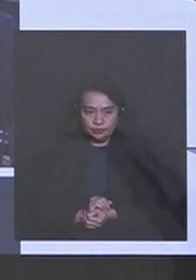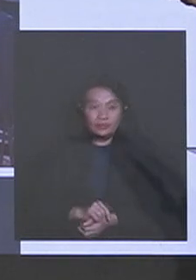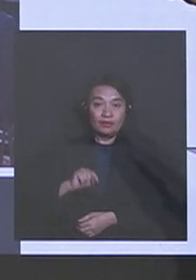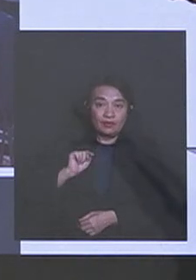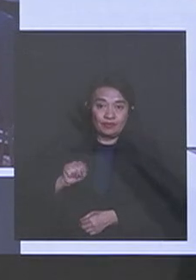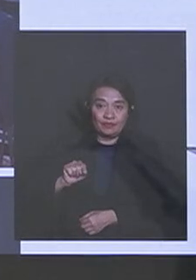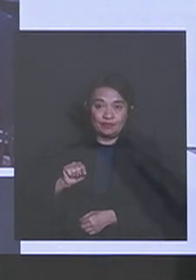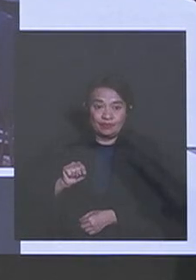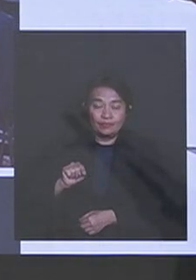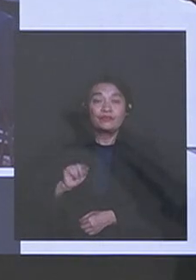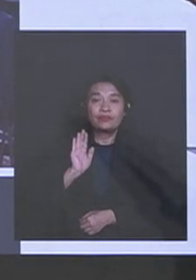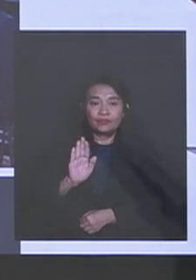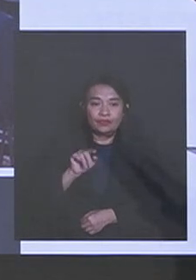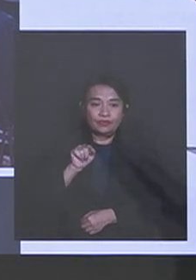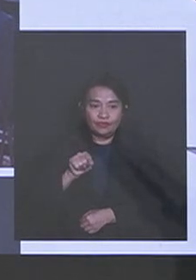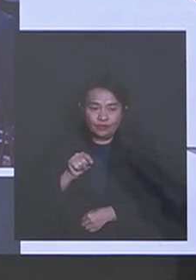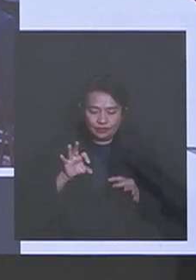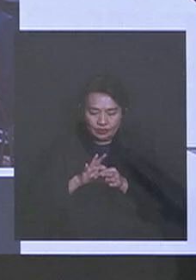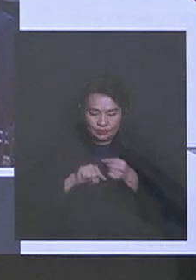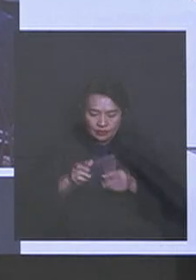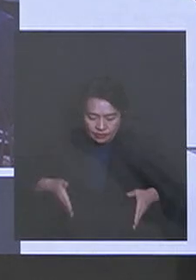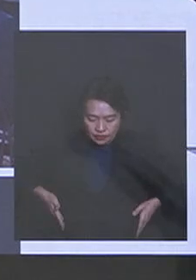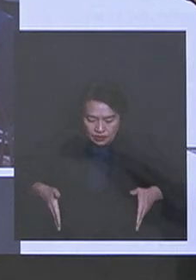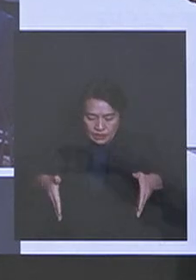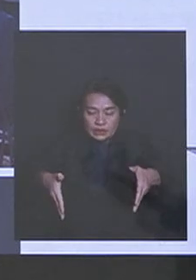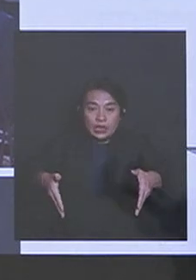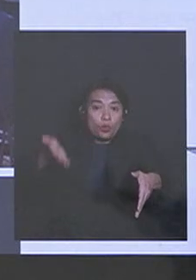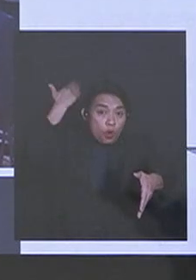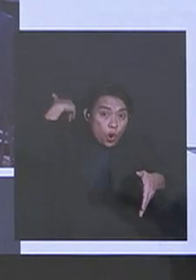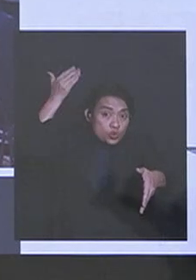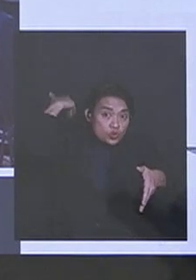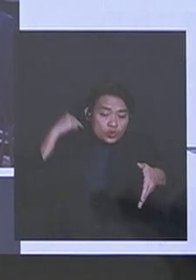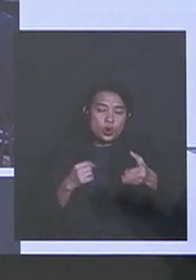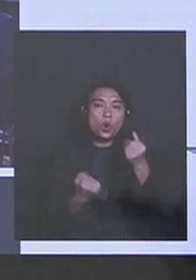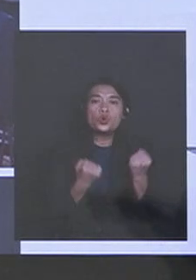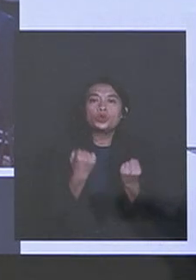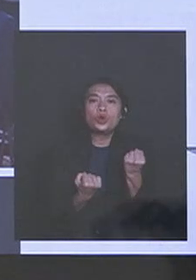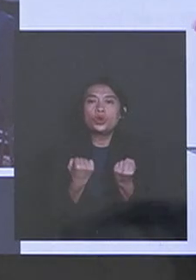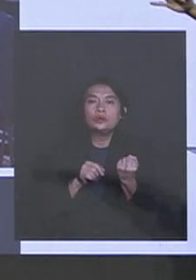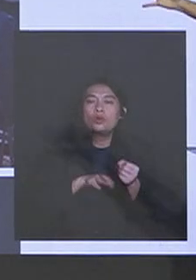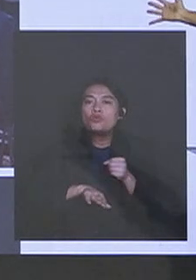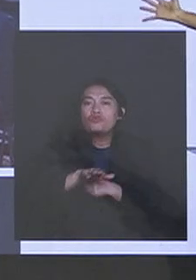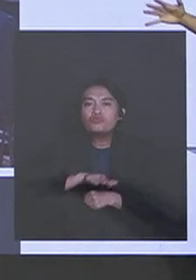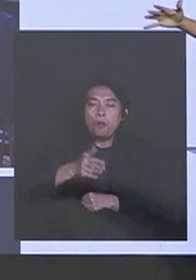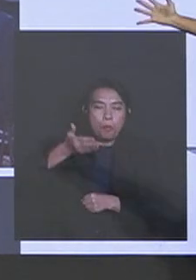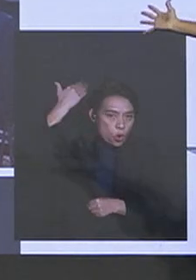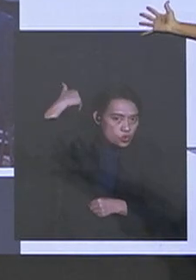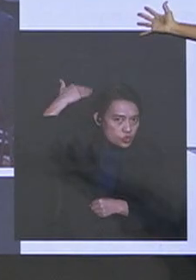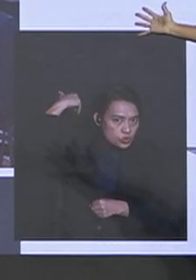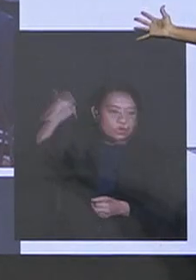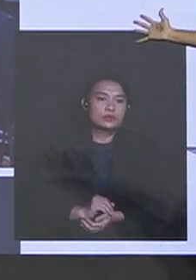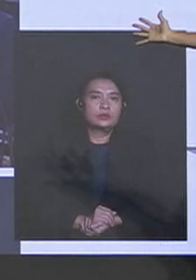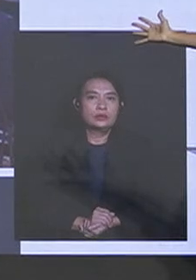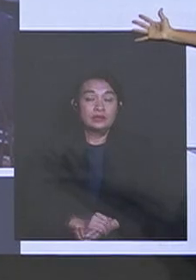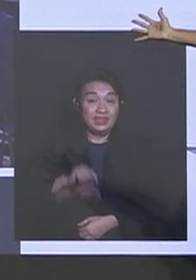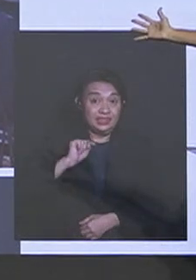Only cars were here. And so this was one of these, what we would call a temporary plaza, meaning that you don't even change the